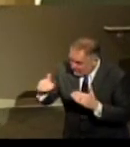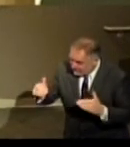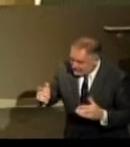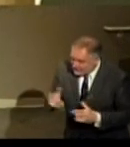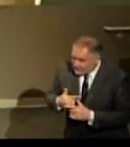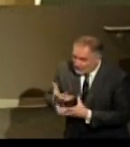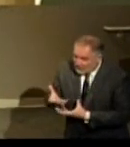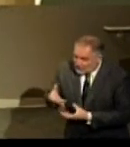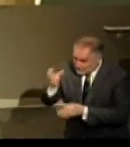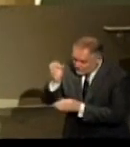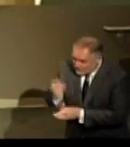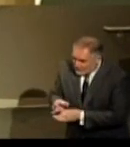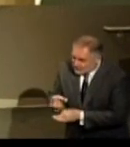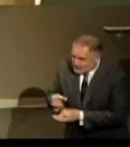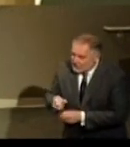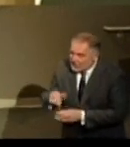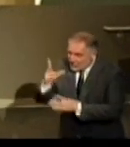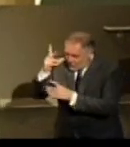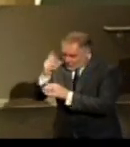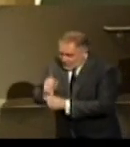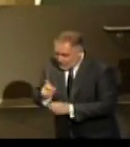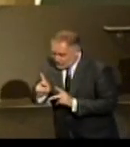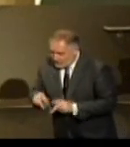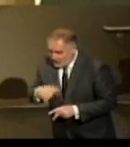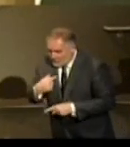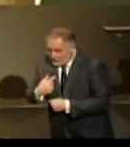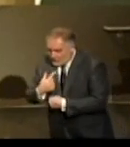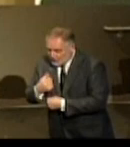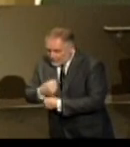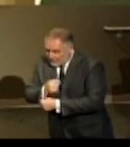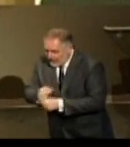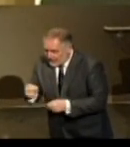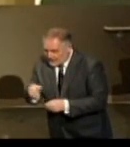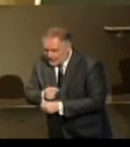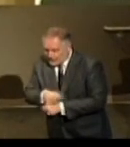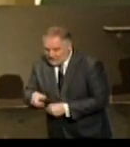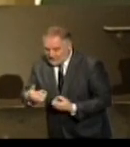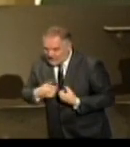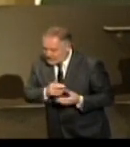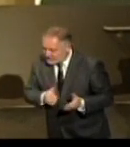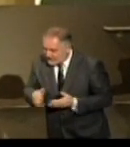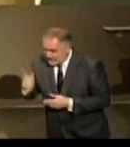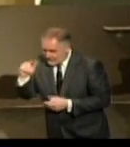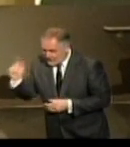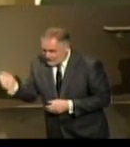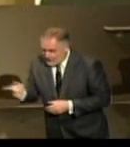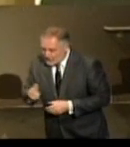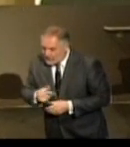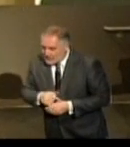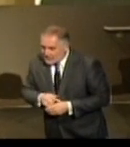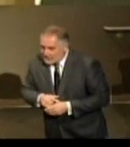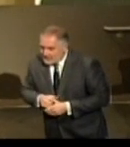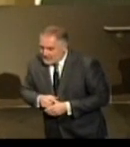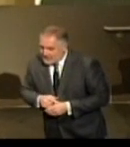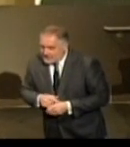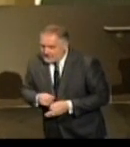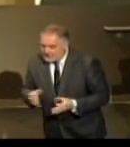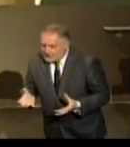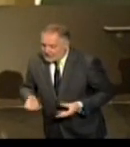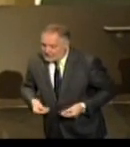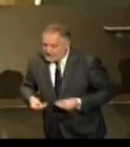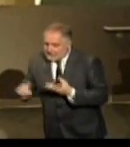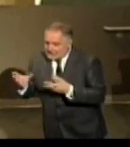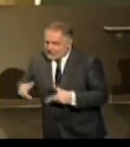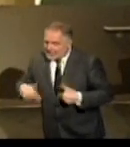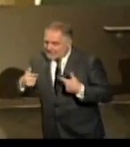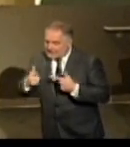the one who made you, who has a plan for you, and you are made by Him and for Him, you'd like to give your life to Him